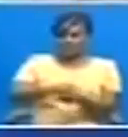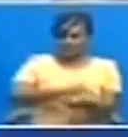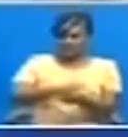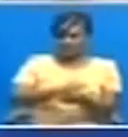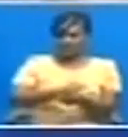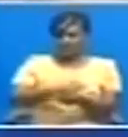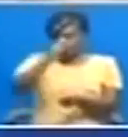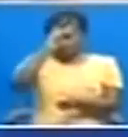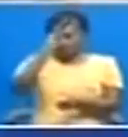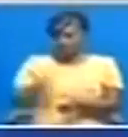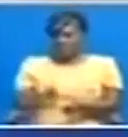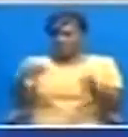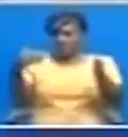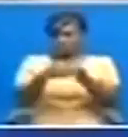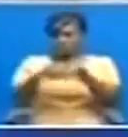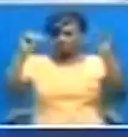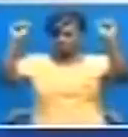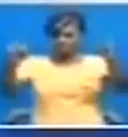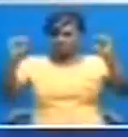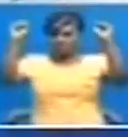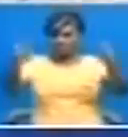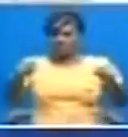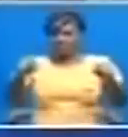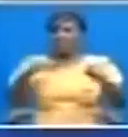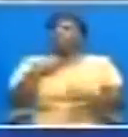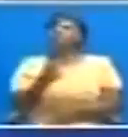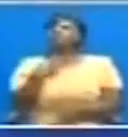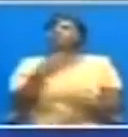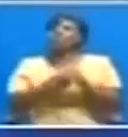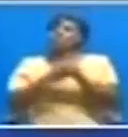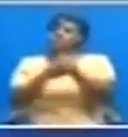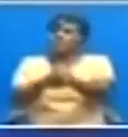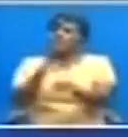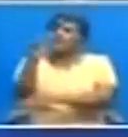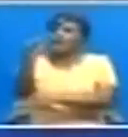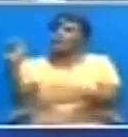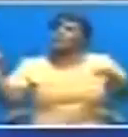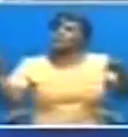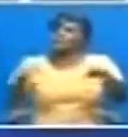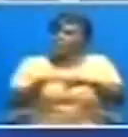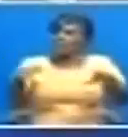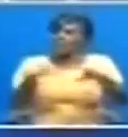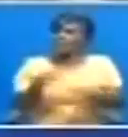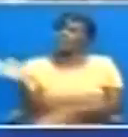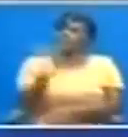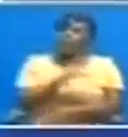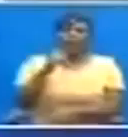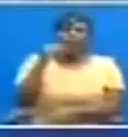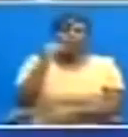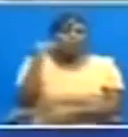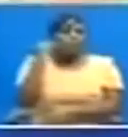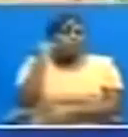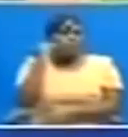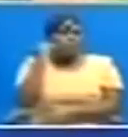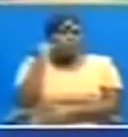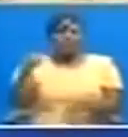after Justice Abuodha suspended the strike, the adamant union leaders urged their members to remain at home as they analyzed the